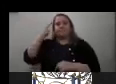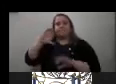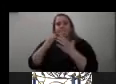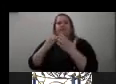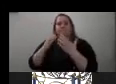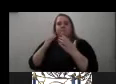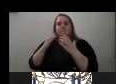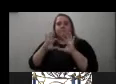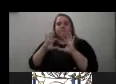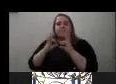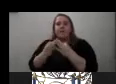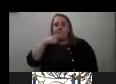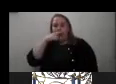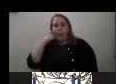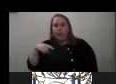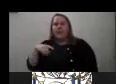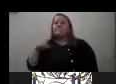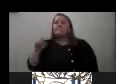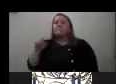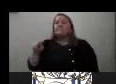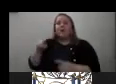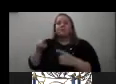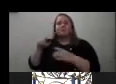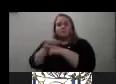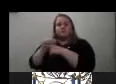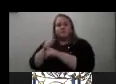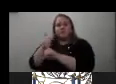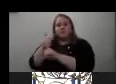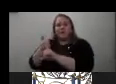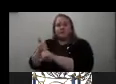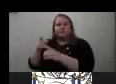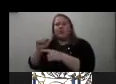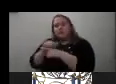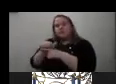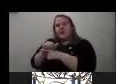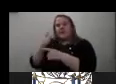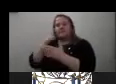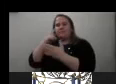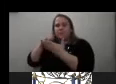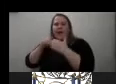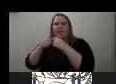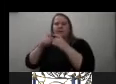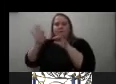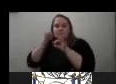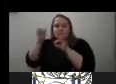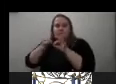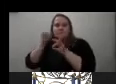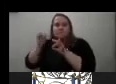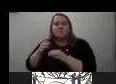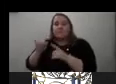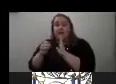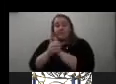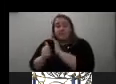of embroidery at the time, which was common for young women of that social strata. And the skill would